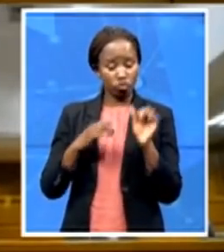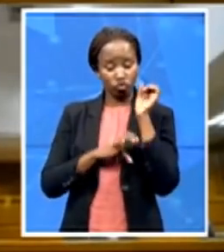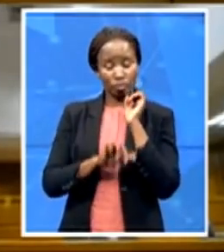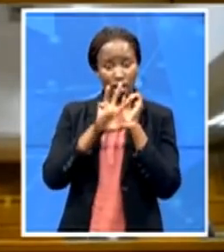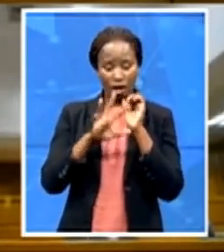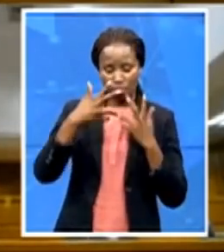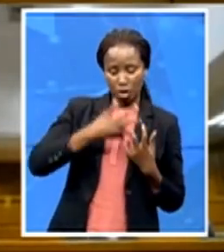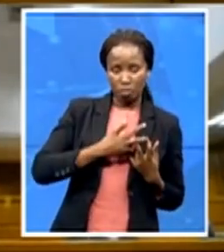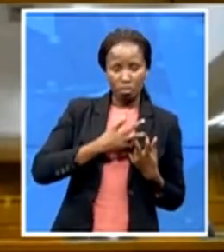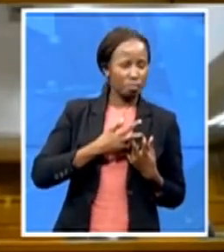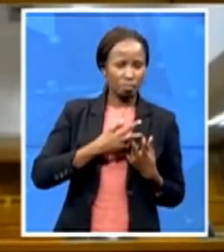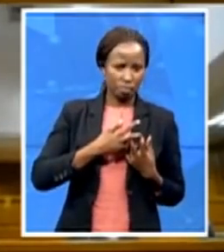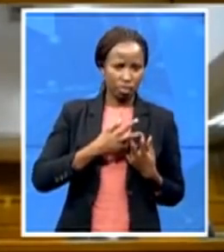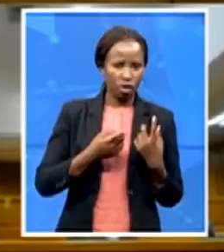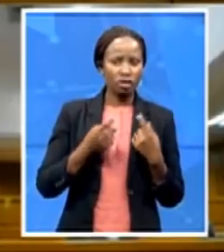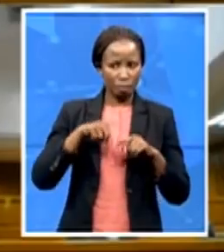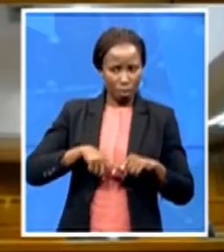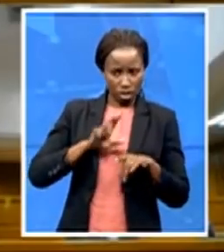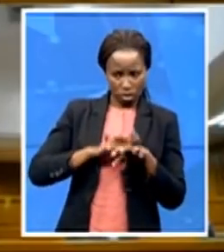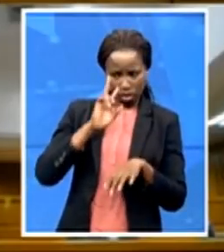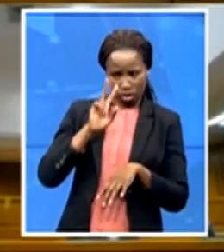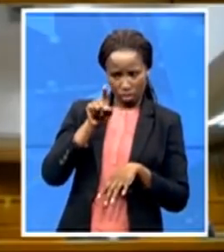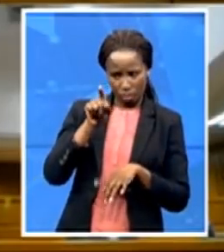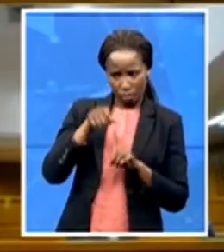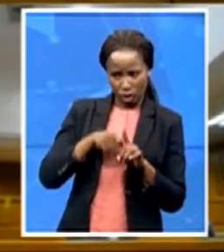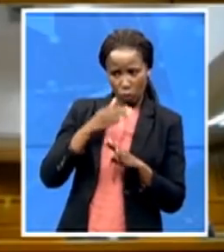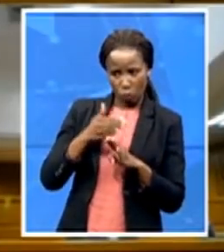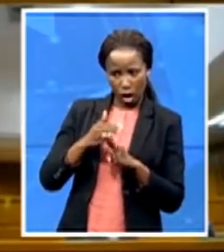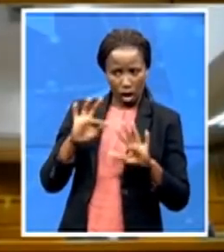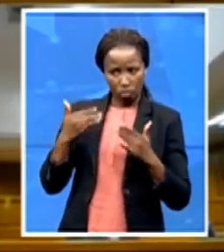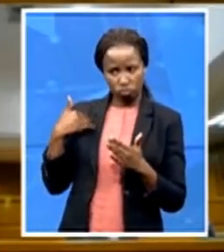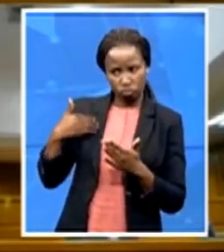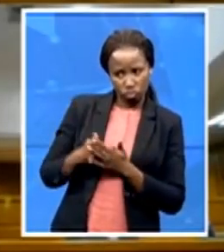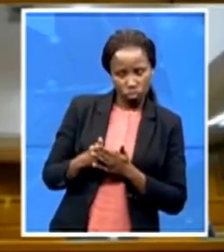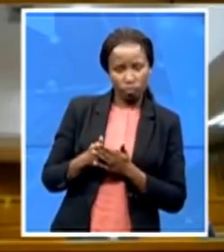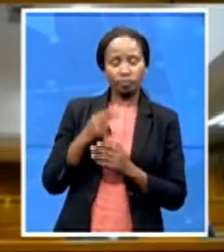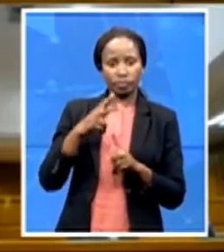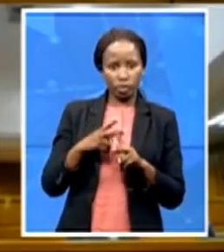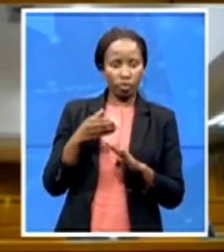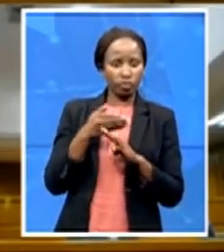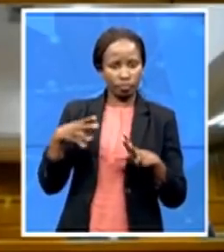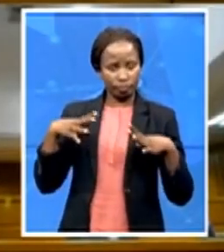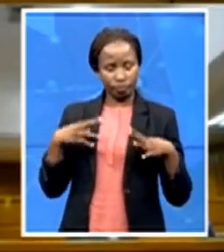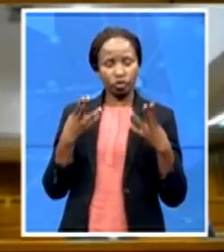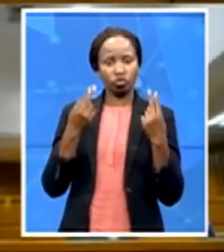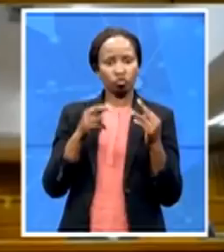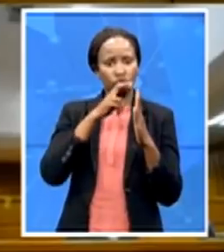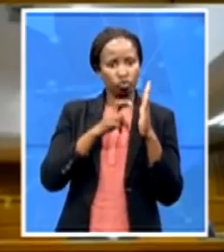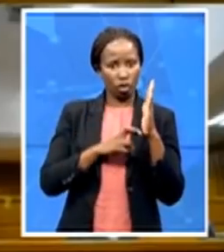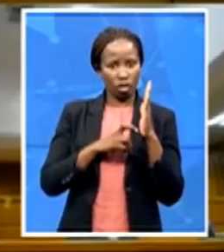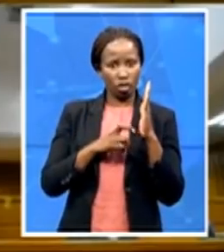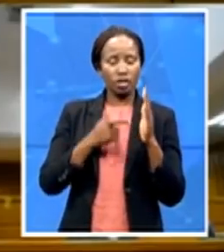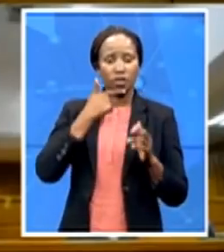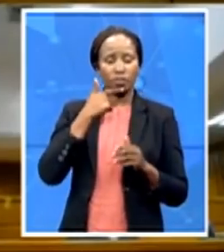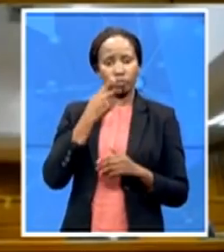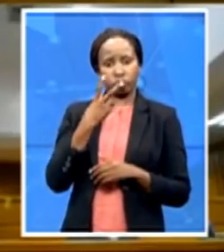period after their appointment, but before the adoption of the new rules on 3 December 2019, the result would be the following.